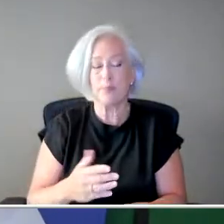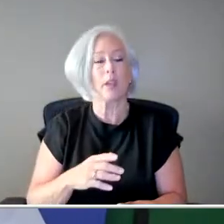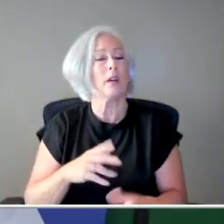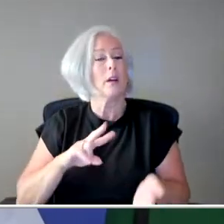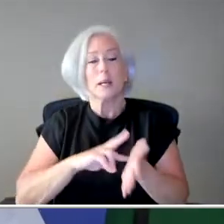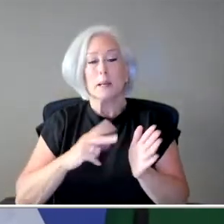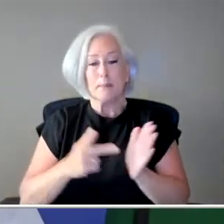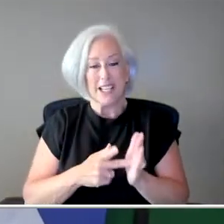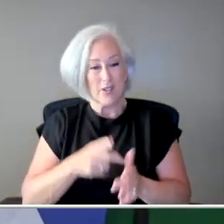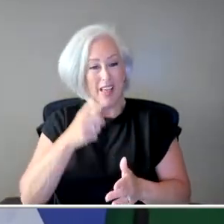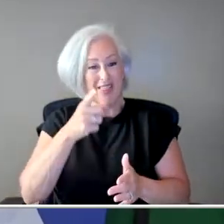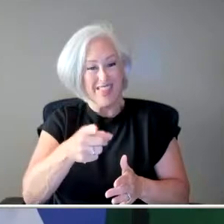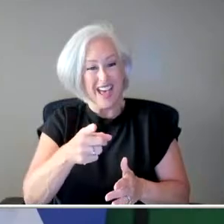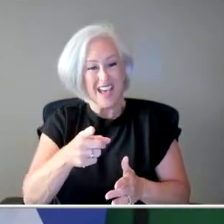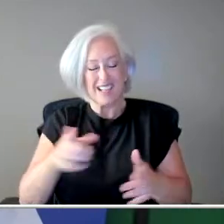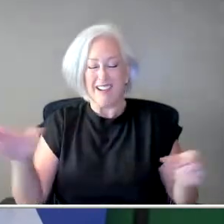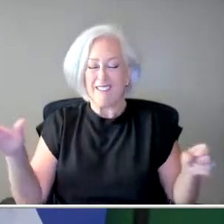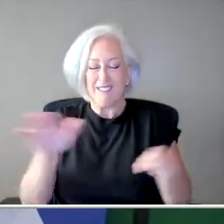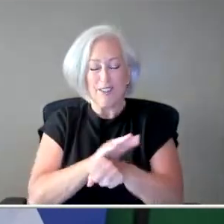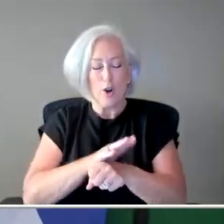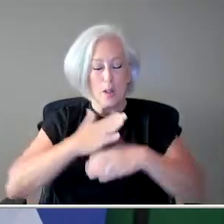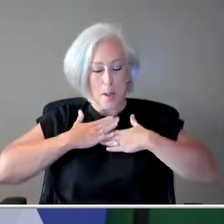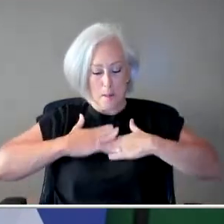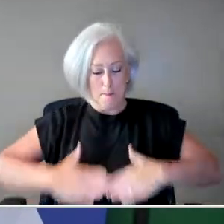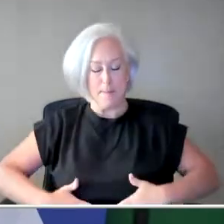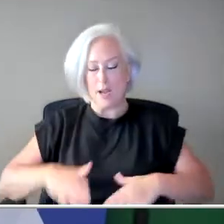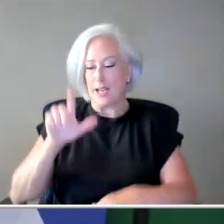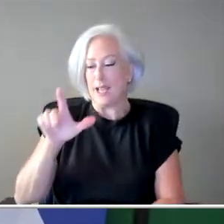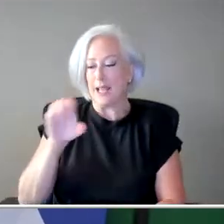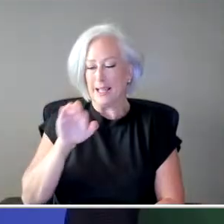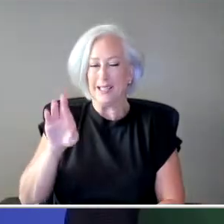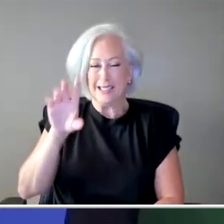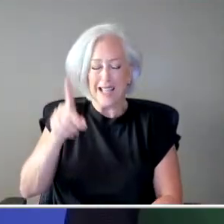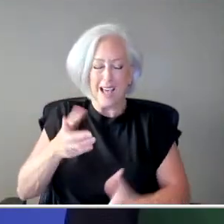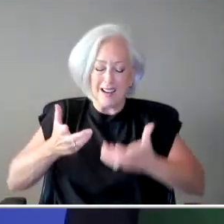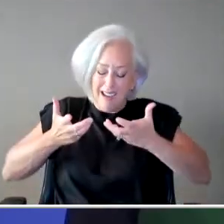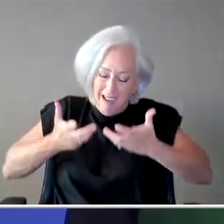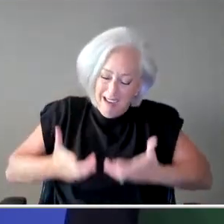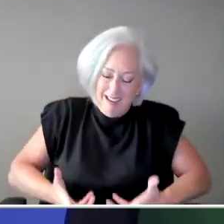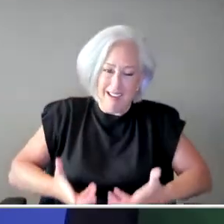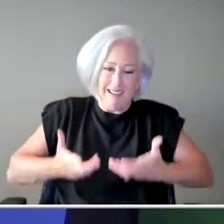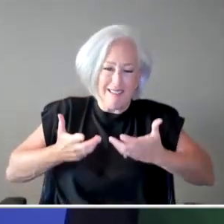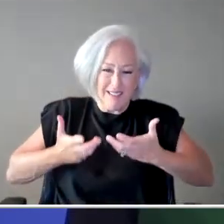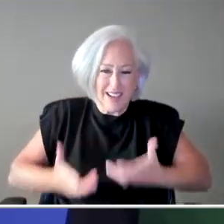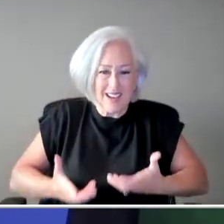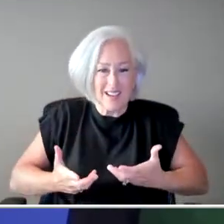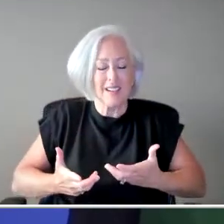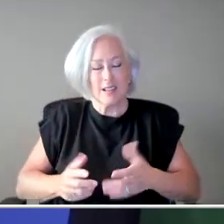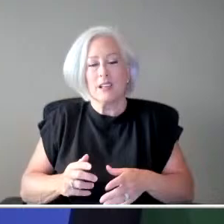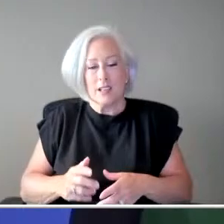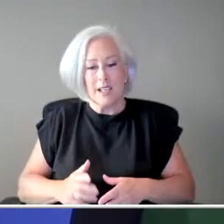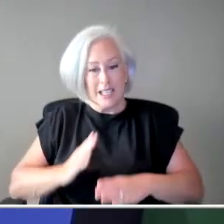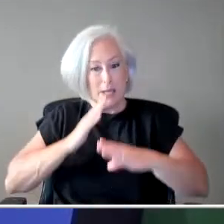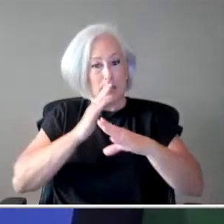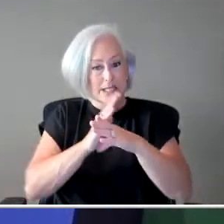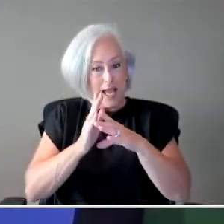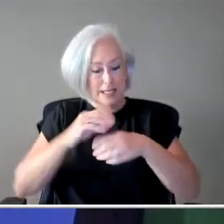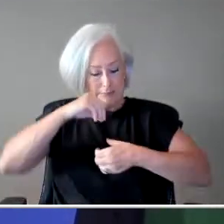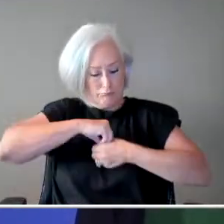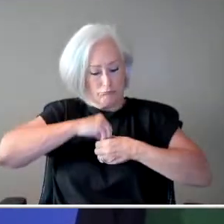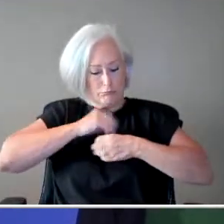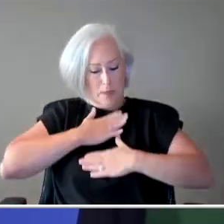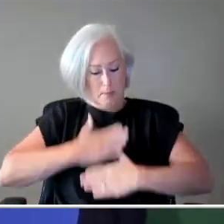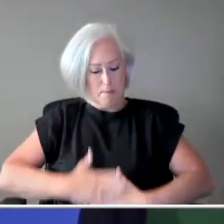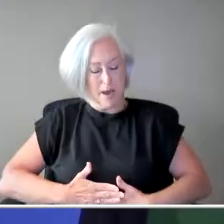almost full-body lead, and so that does protect the important vital parts of our body from the extra radiation. But the downside